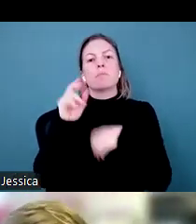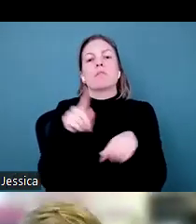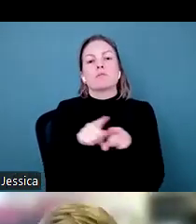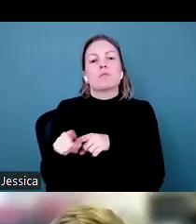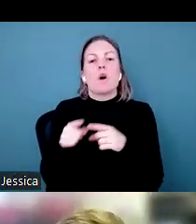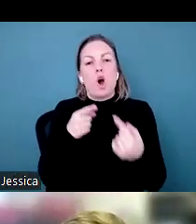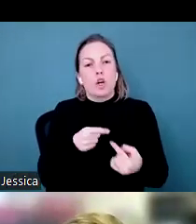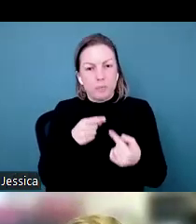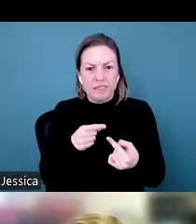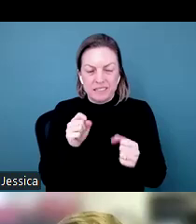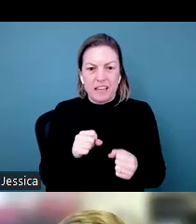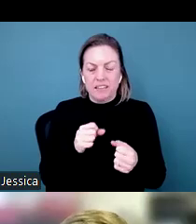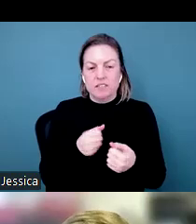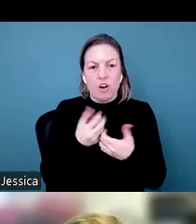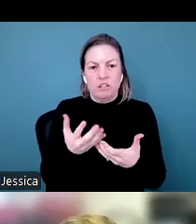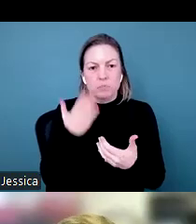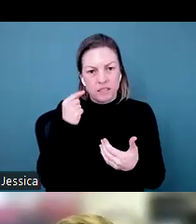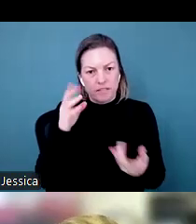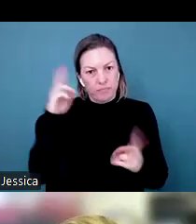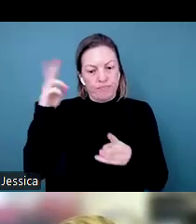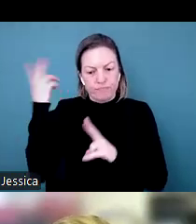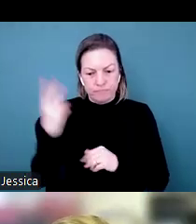from misunderstandings. Next slide.